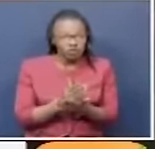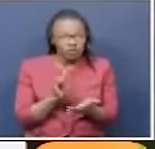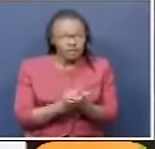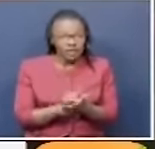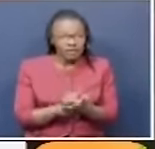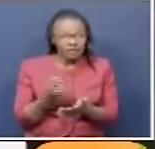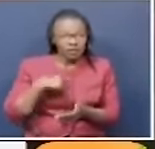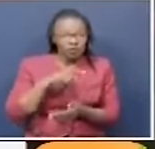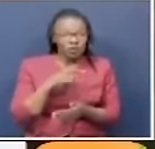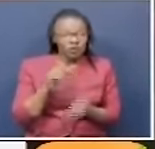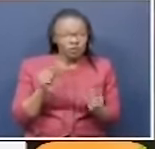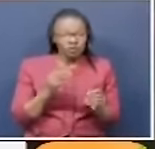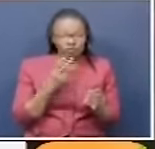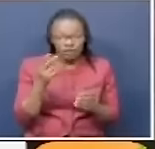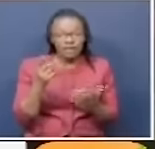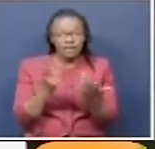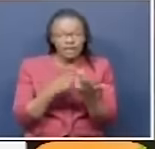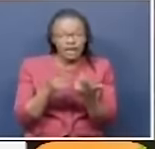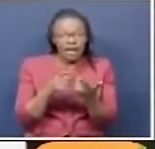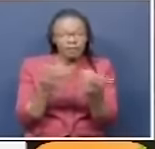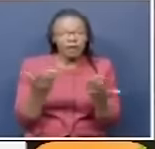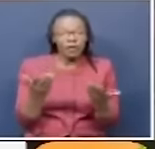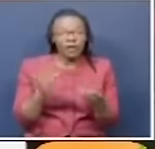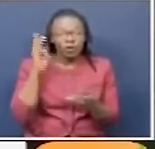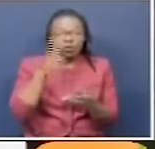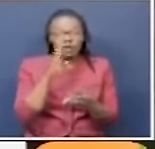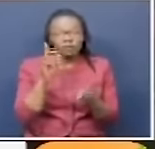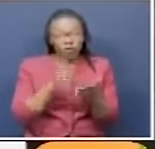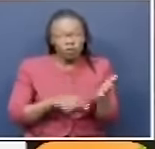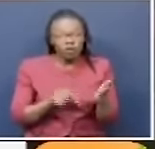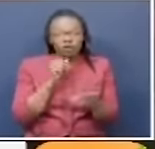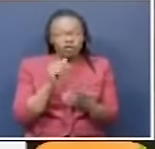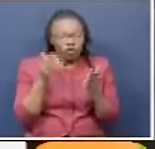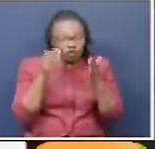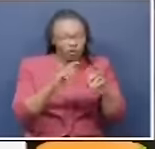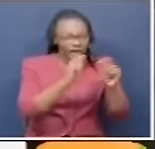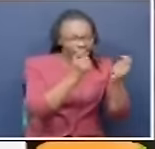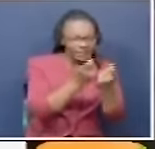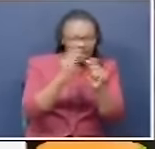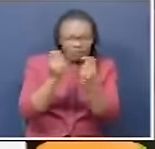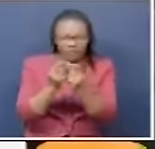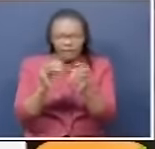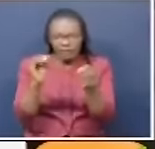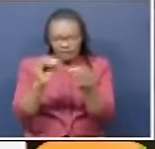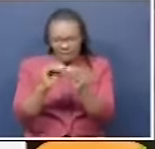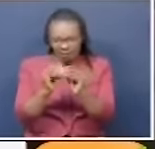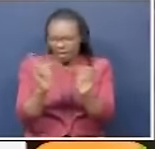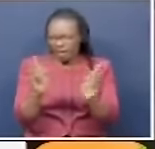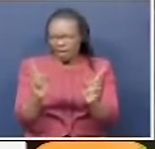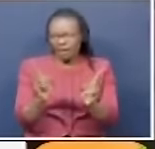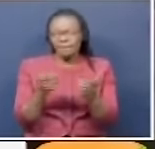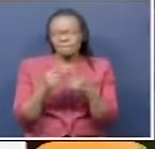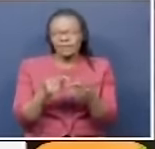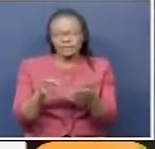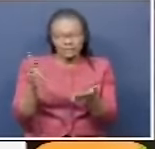we're really hoping that we'll end. Let's see what the numbers will be. I'm not talking about ethnic numbers. I'm talking about the numbers of registered